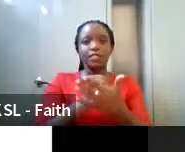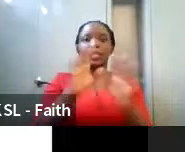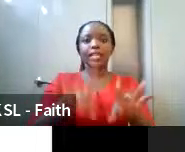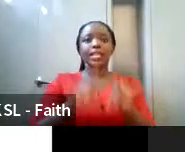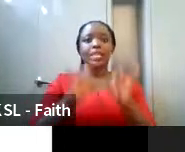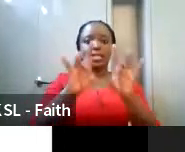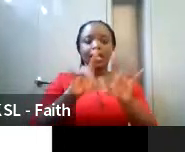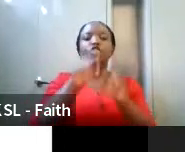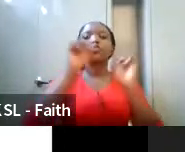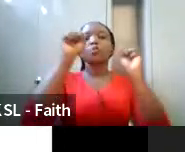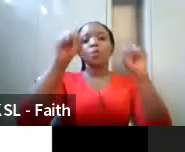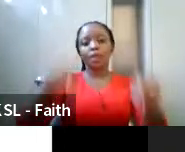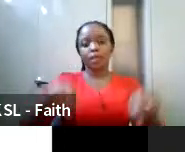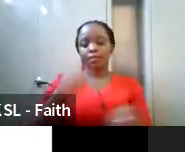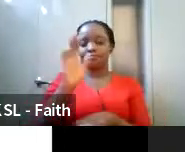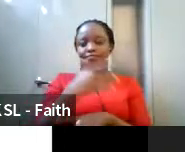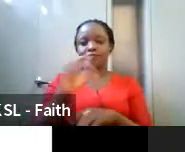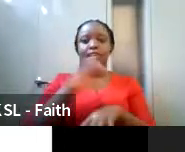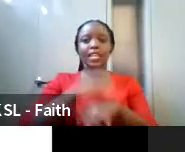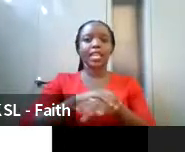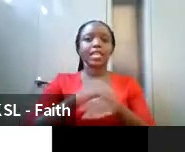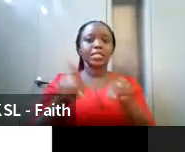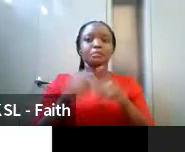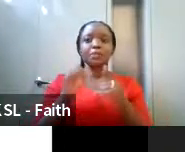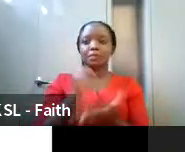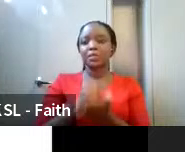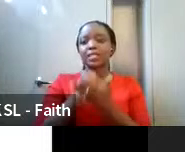can still be able to get the same assistance.